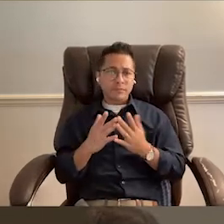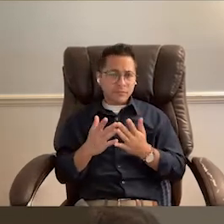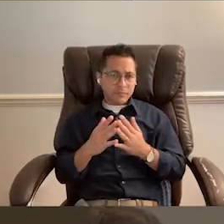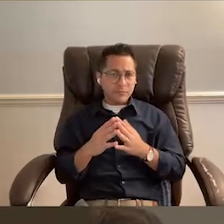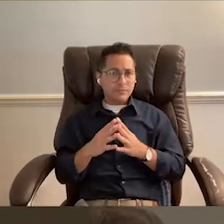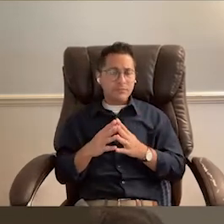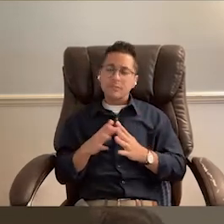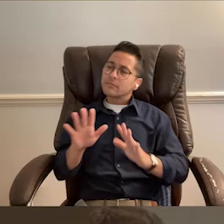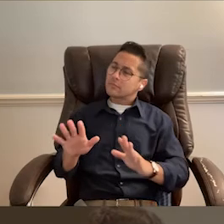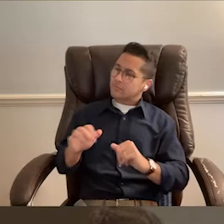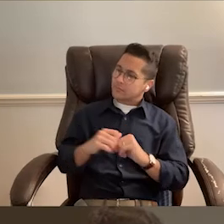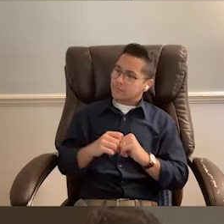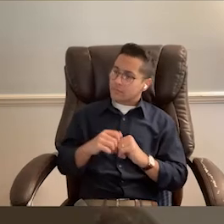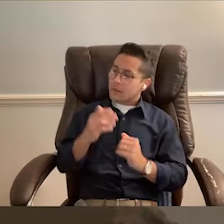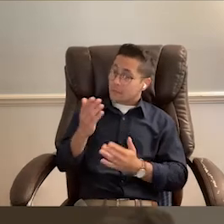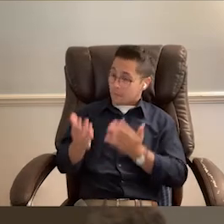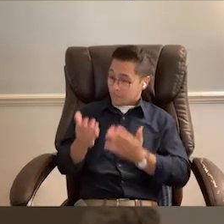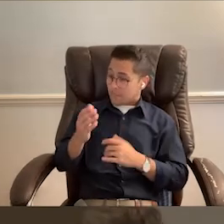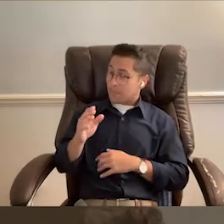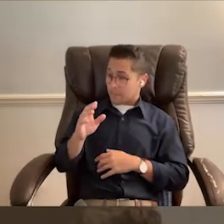stop. So